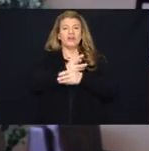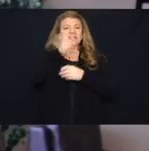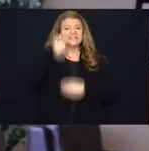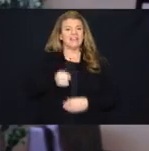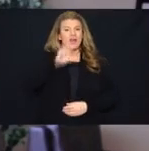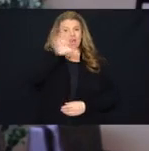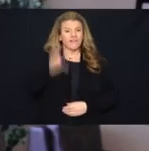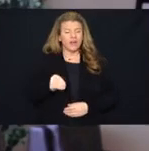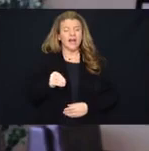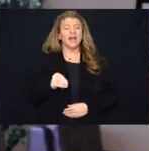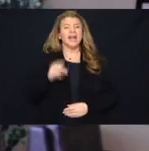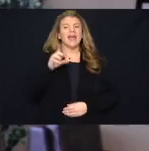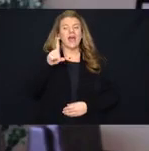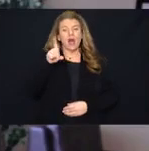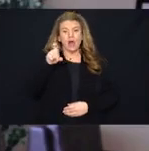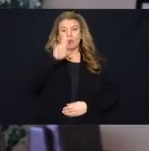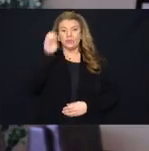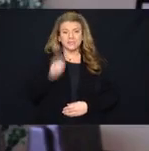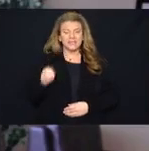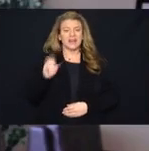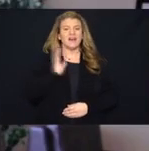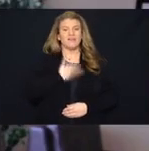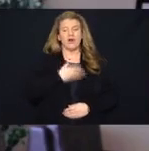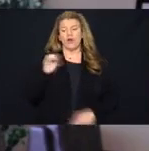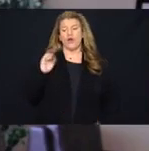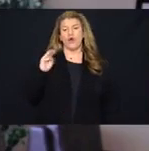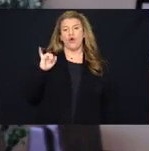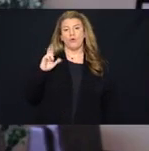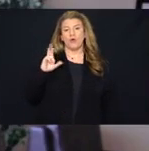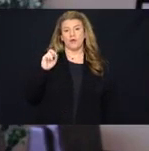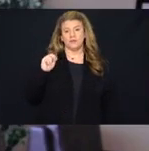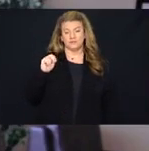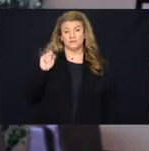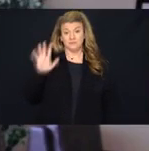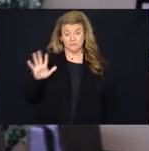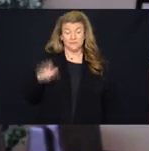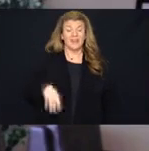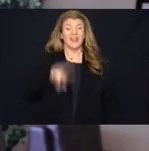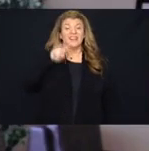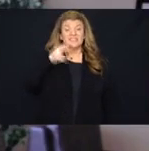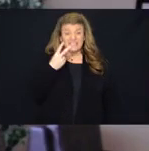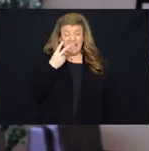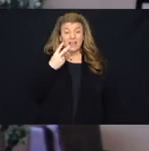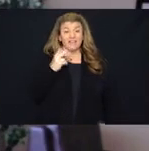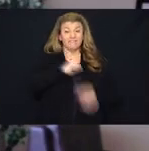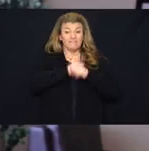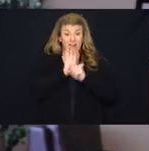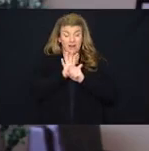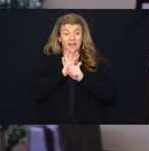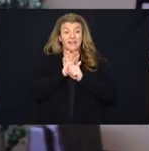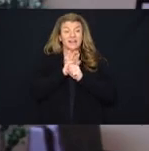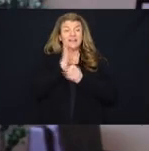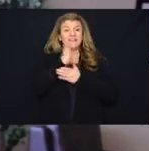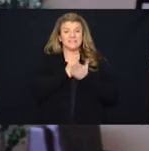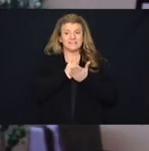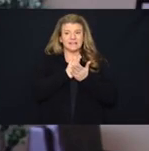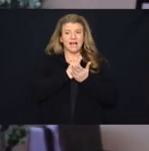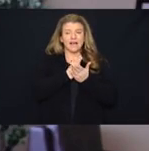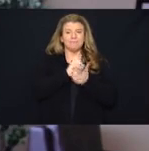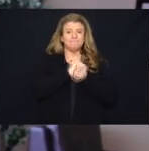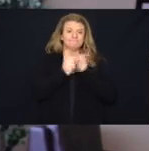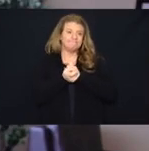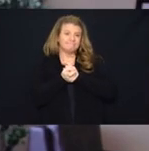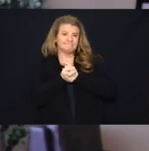Africa, and is 100% of our Omicron cases. The second variant that some people have termed the stealth